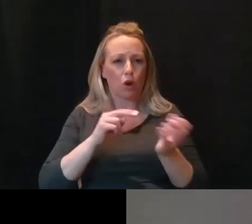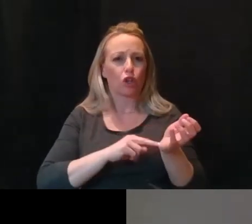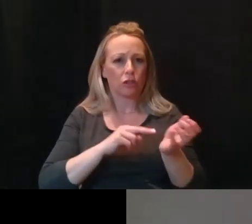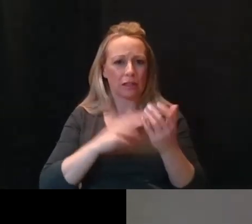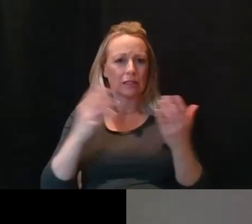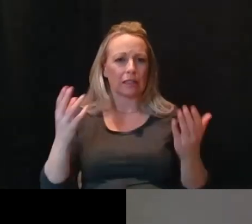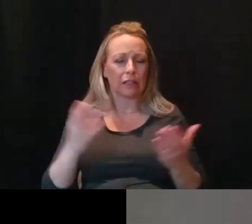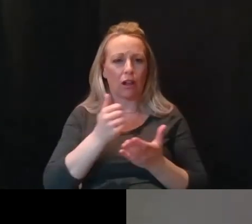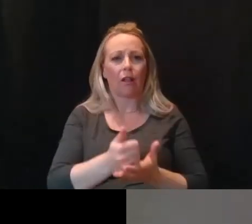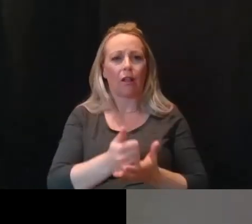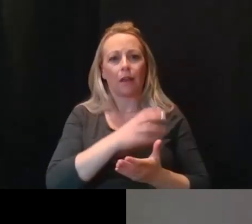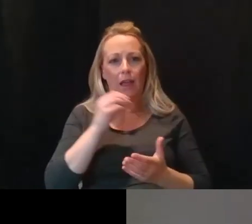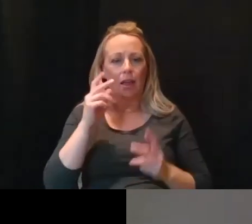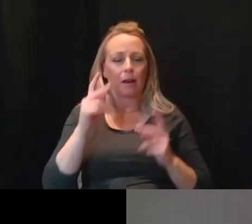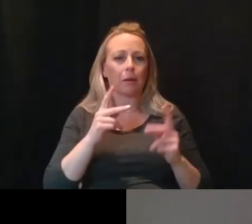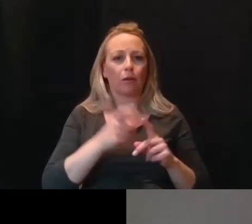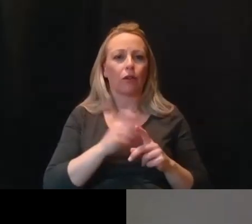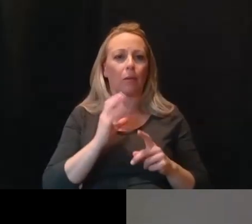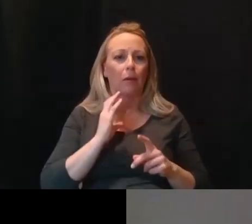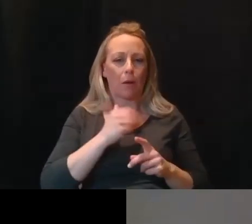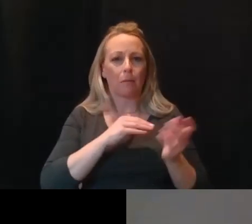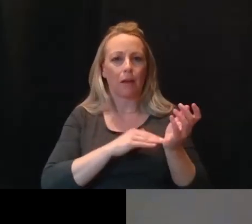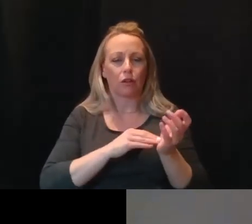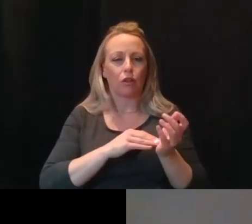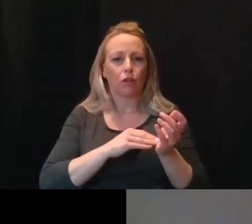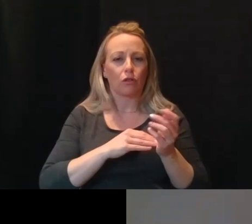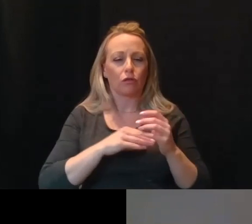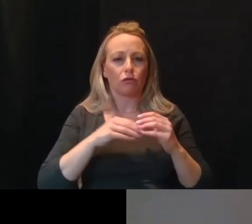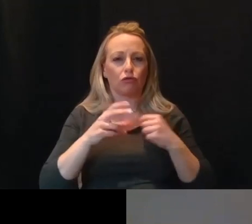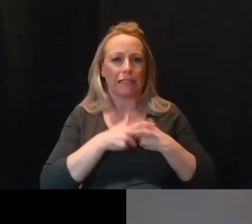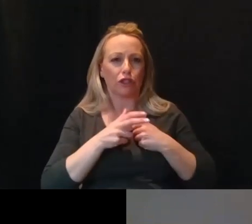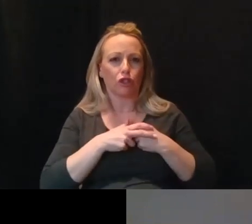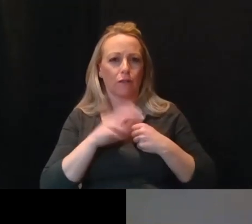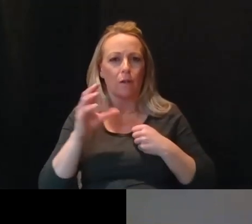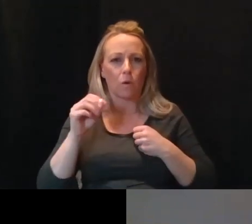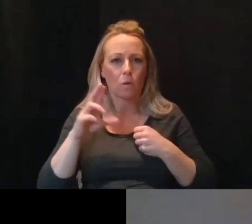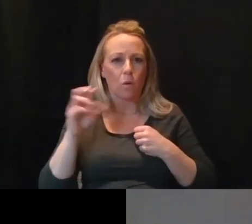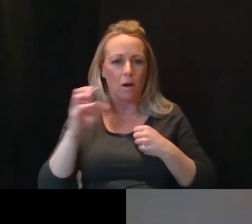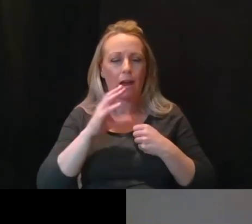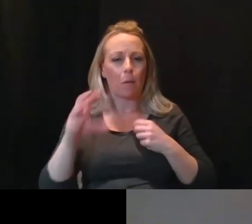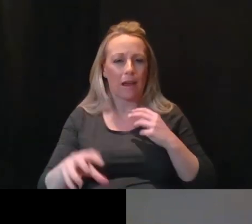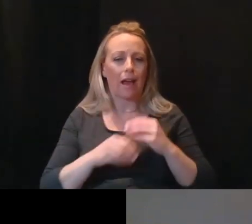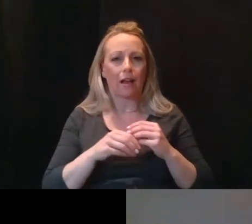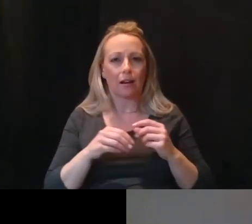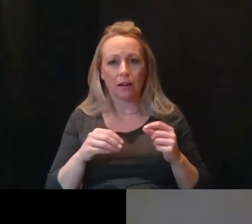helping, and then people from our Medical Reserve Corps. And we added a full